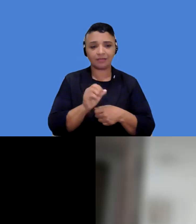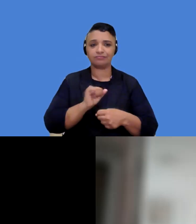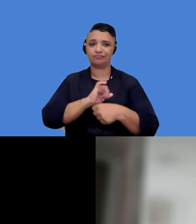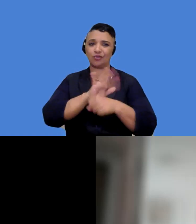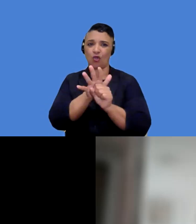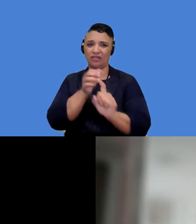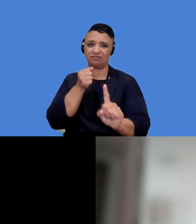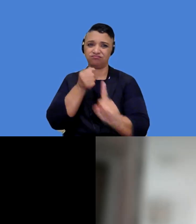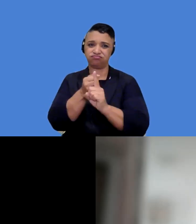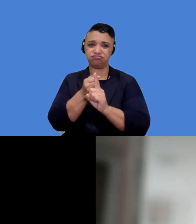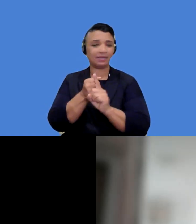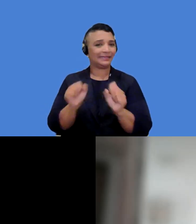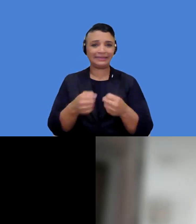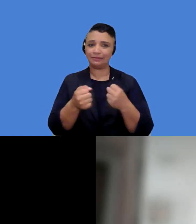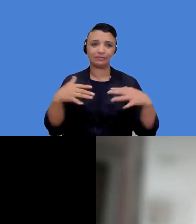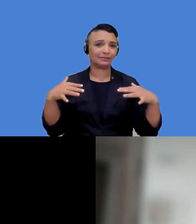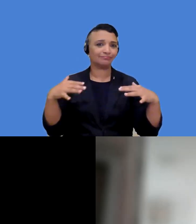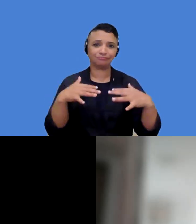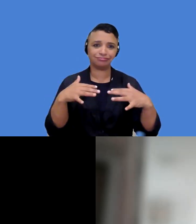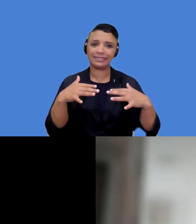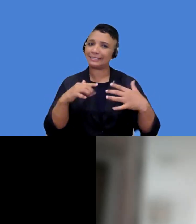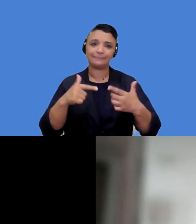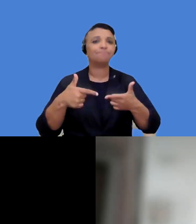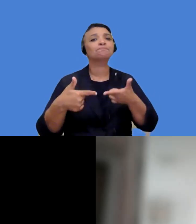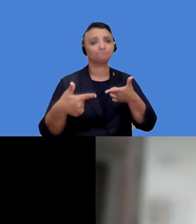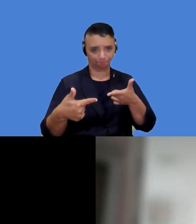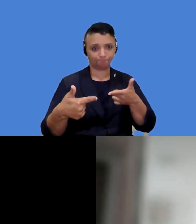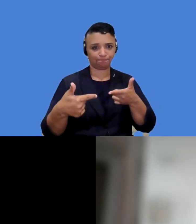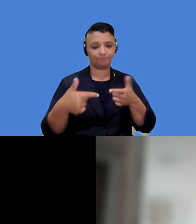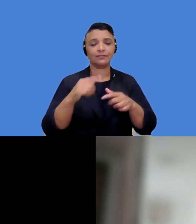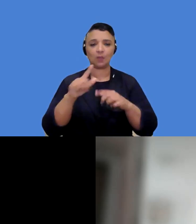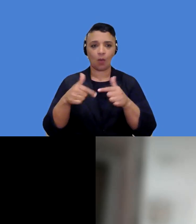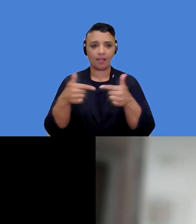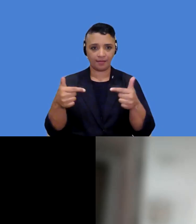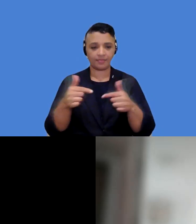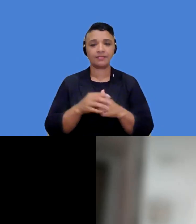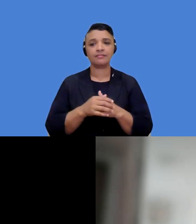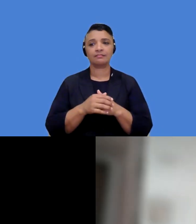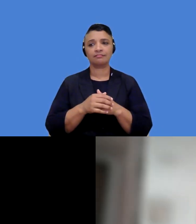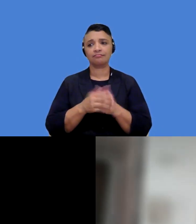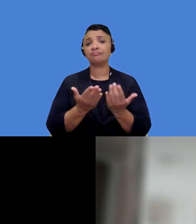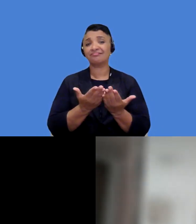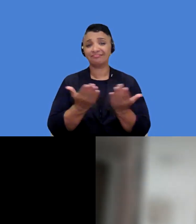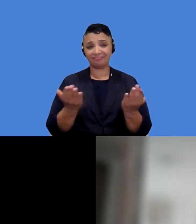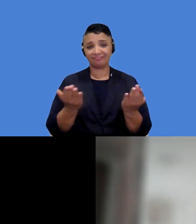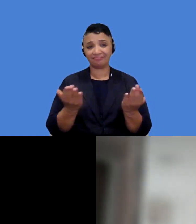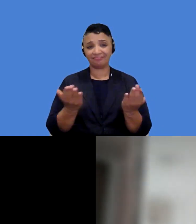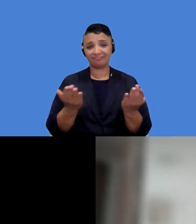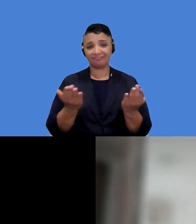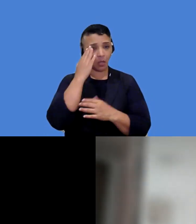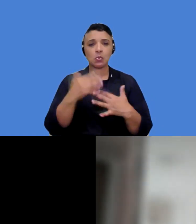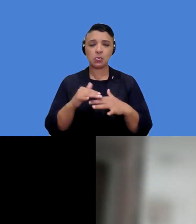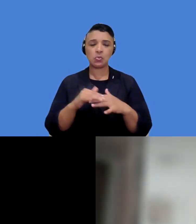COVID-19 restrictions. And while I think we can all agree that it was less